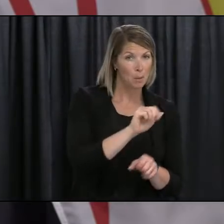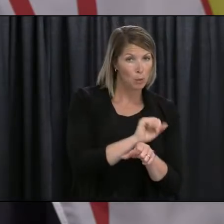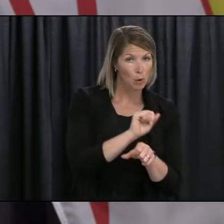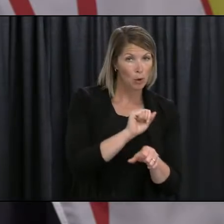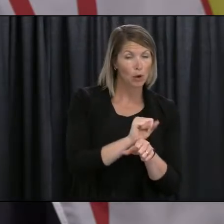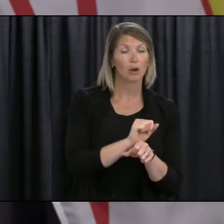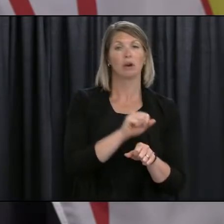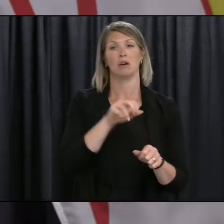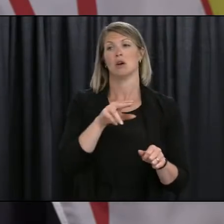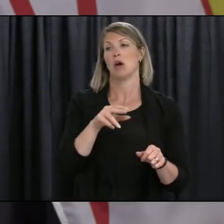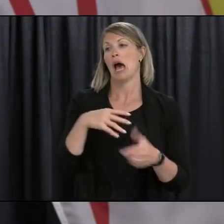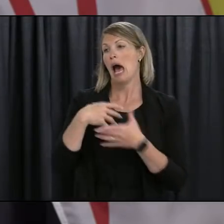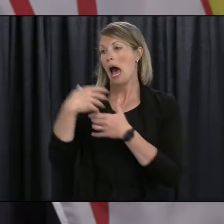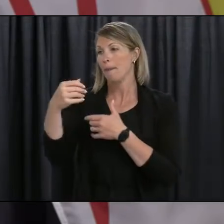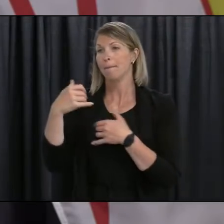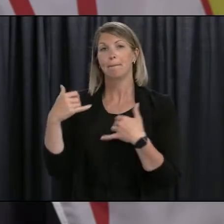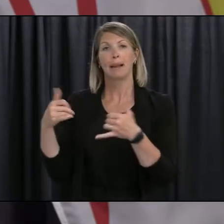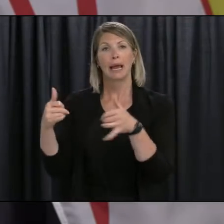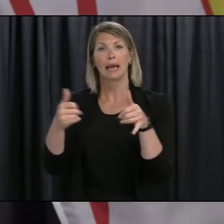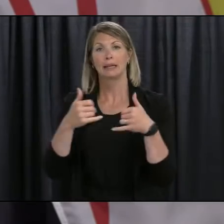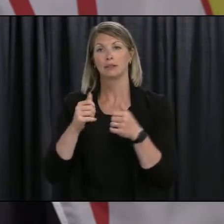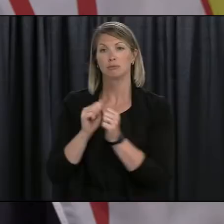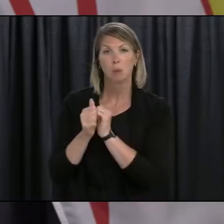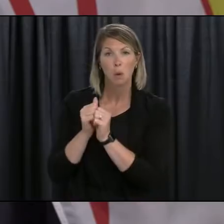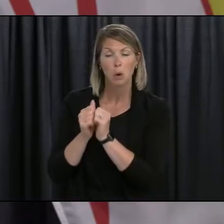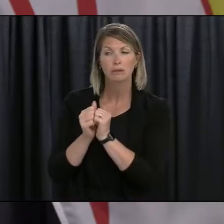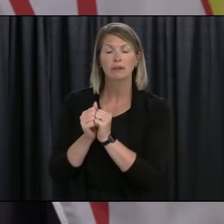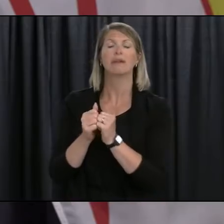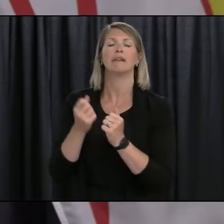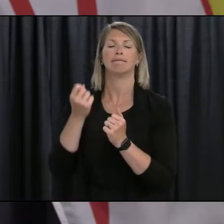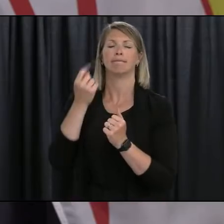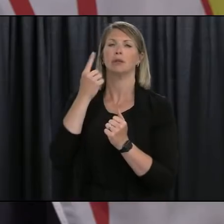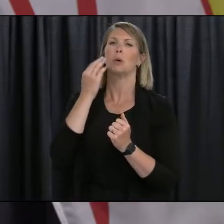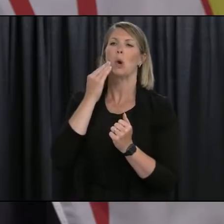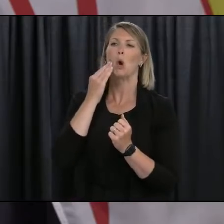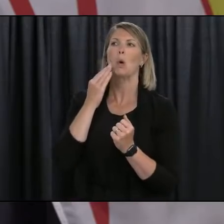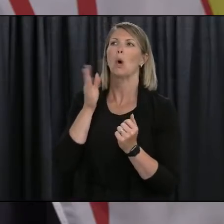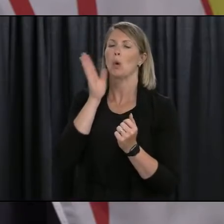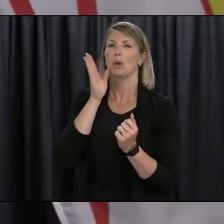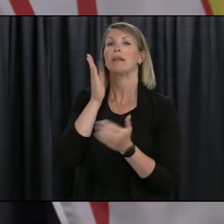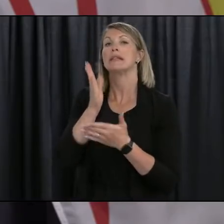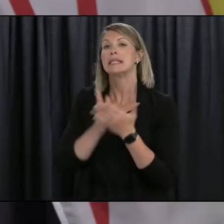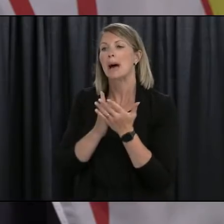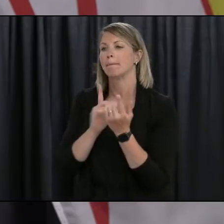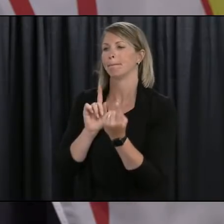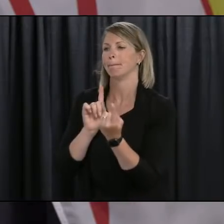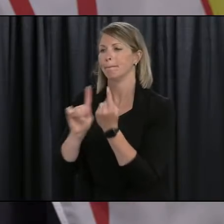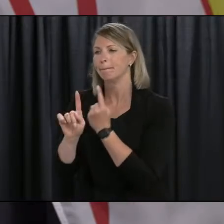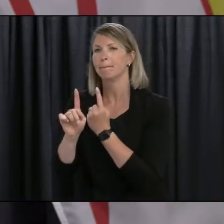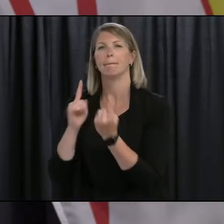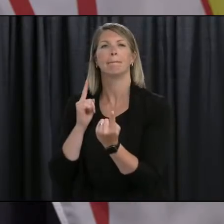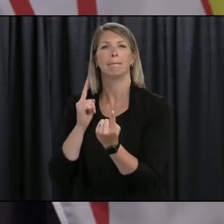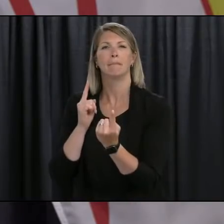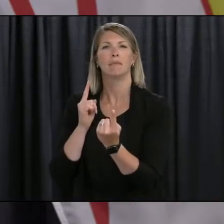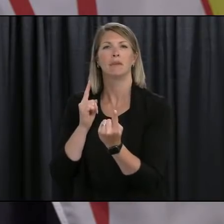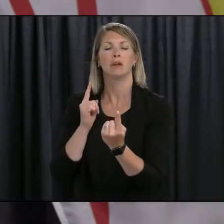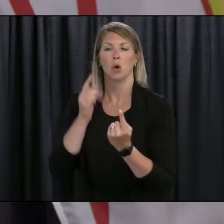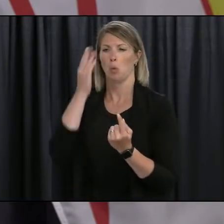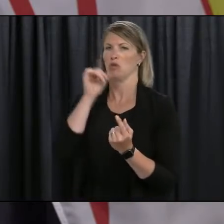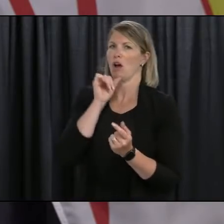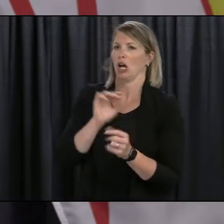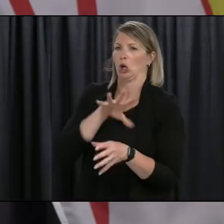more and play sports and do things like that, that you are going to have some close contacts outside of your extended